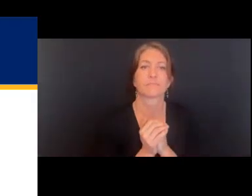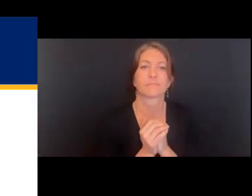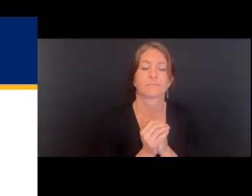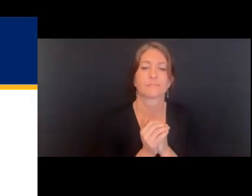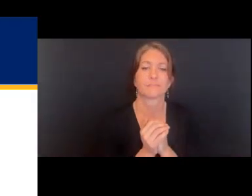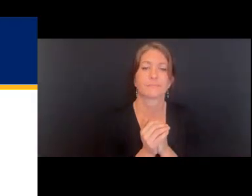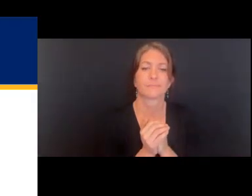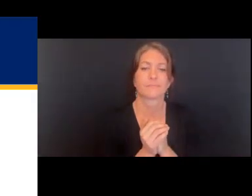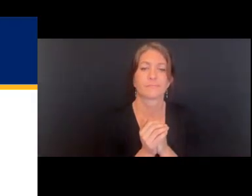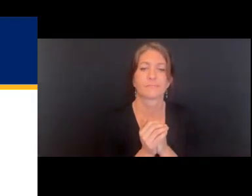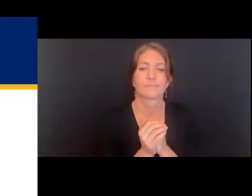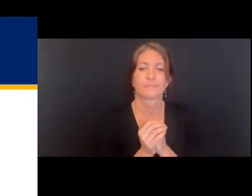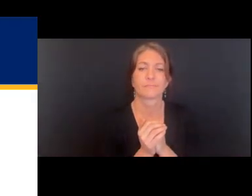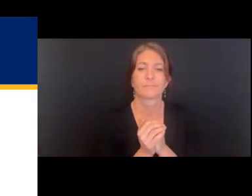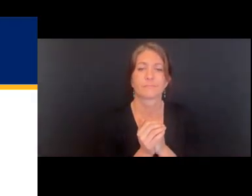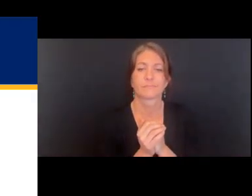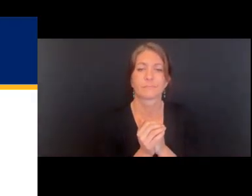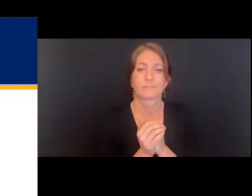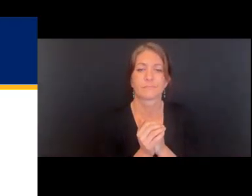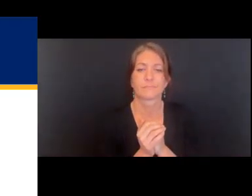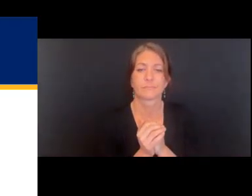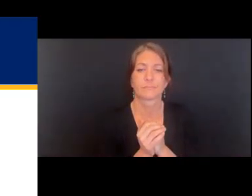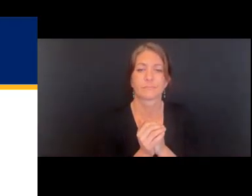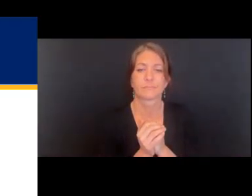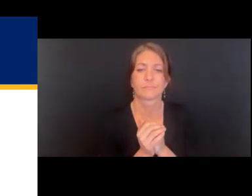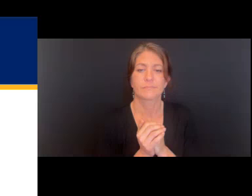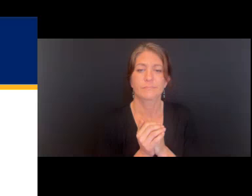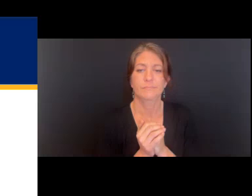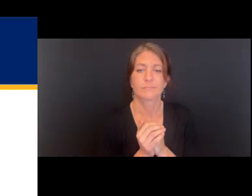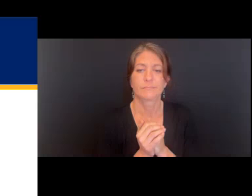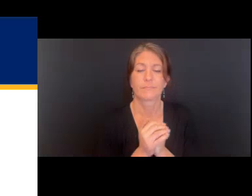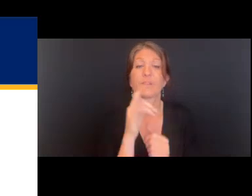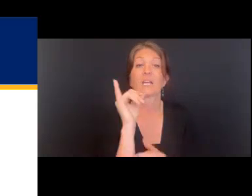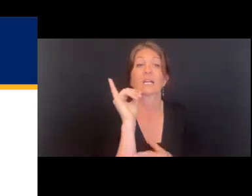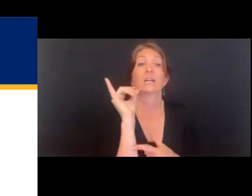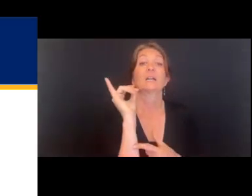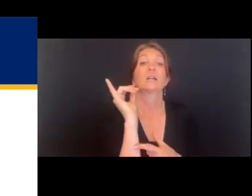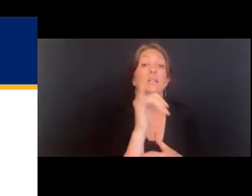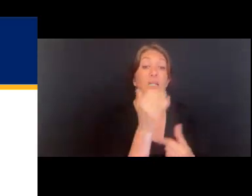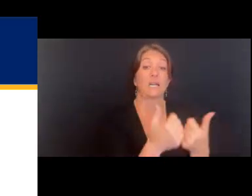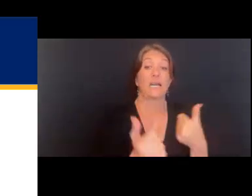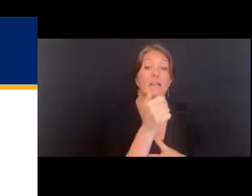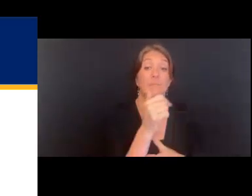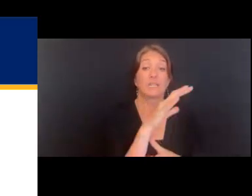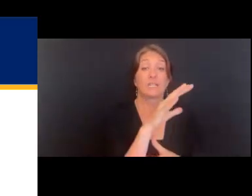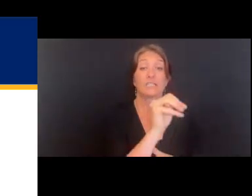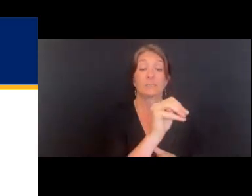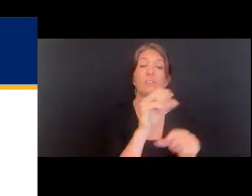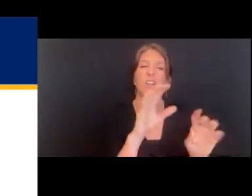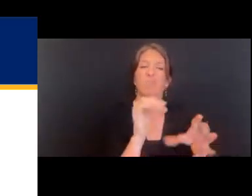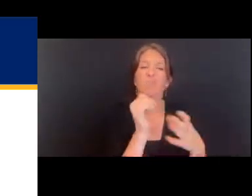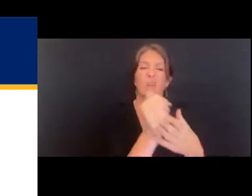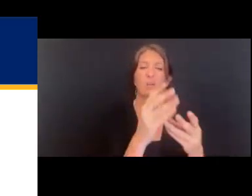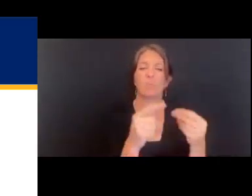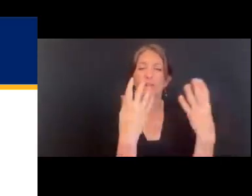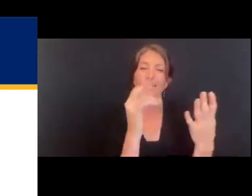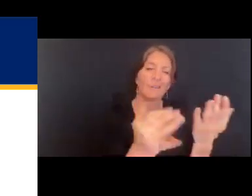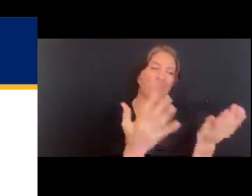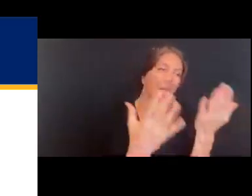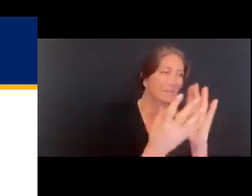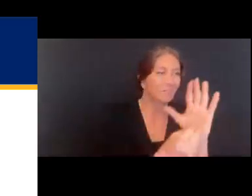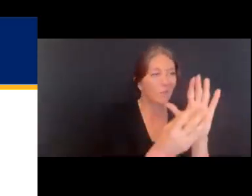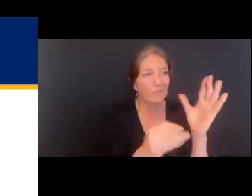that the administrative case managers can also help provide. Sometimes this includes copies of medical records,